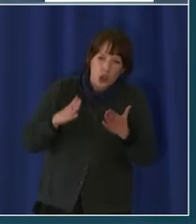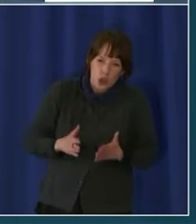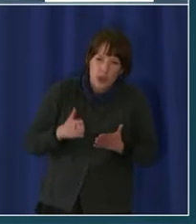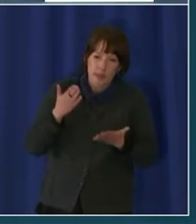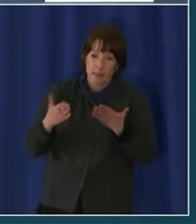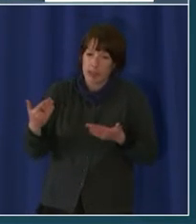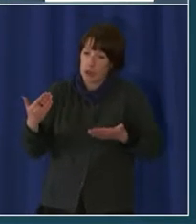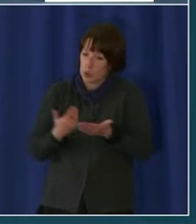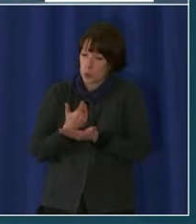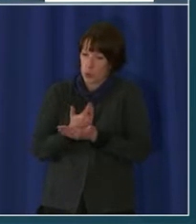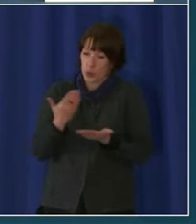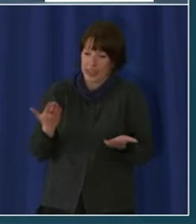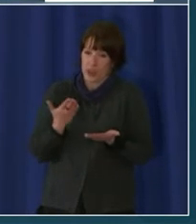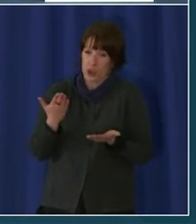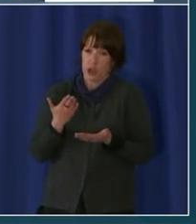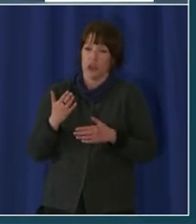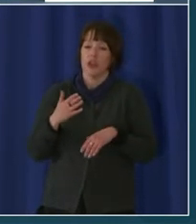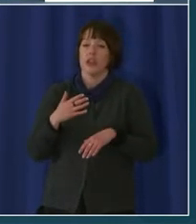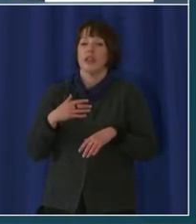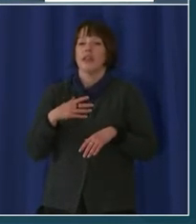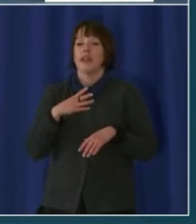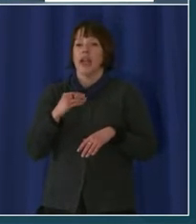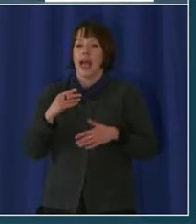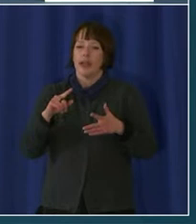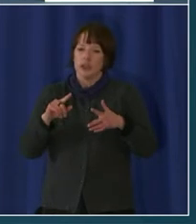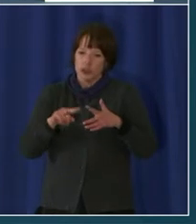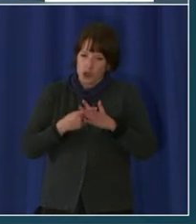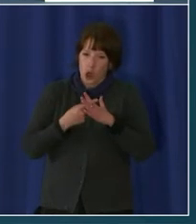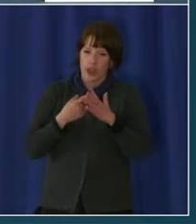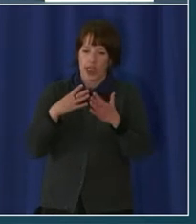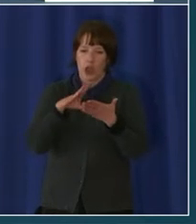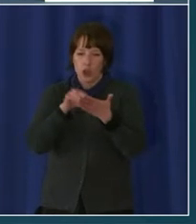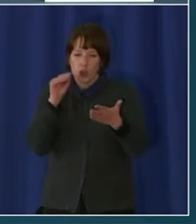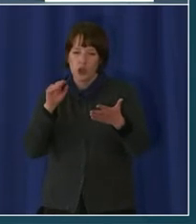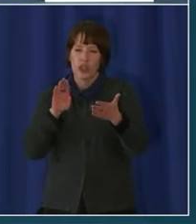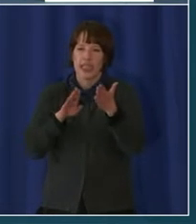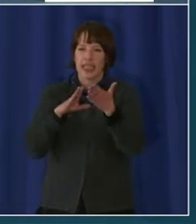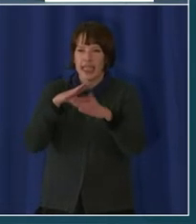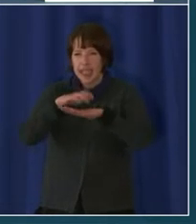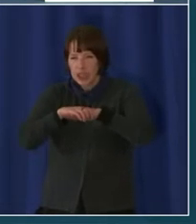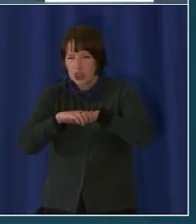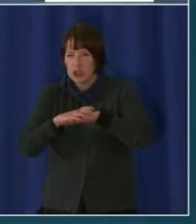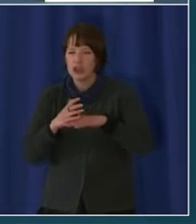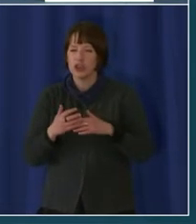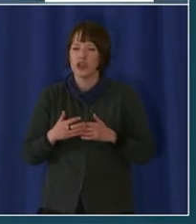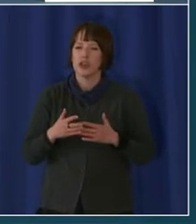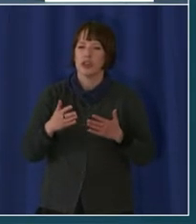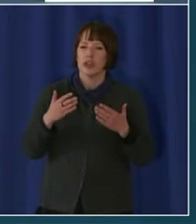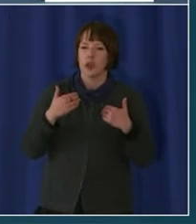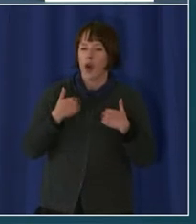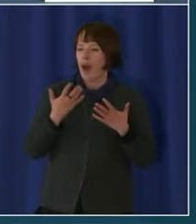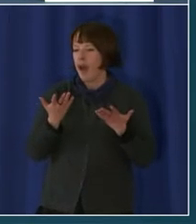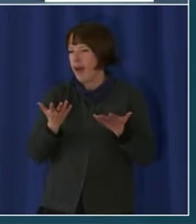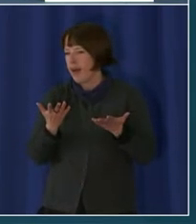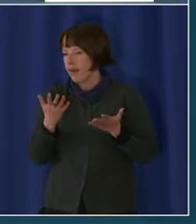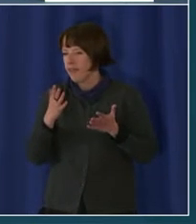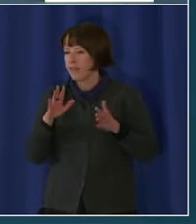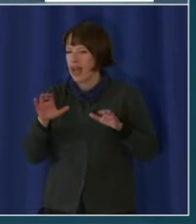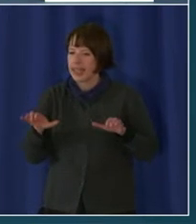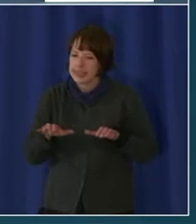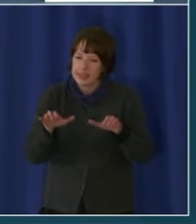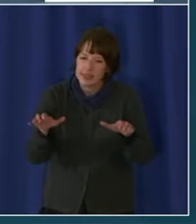said, who are newcomers and at the beginning of their English language development, to engage in hands-on